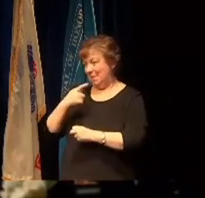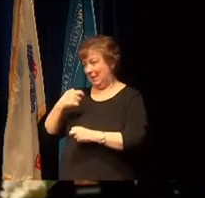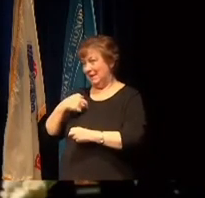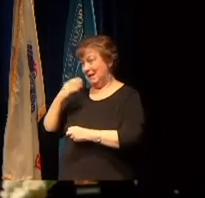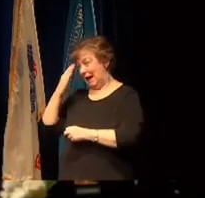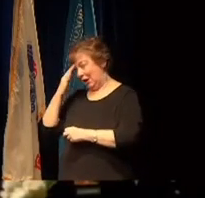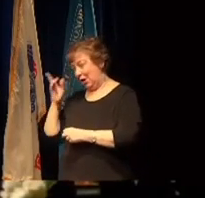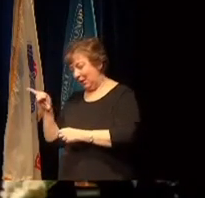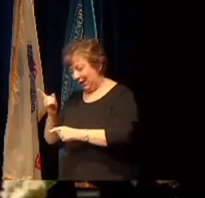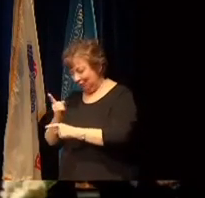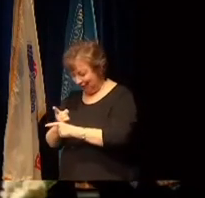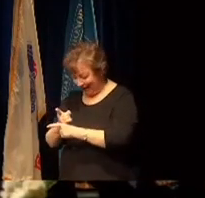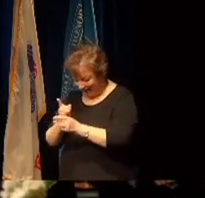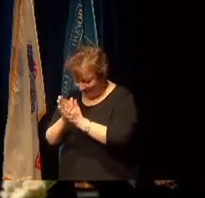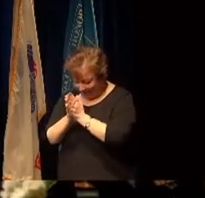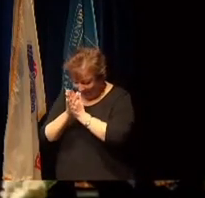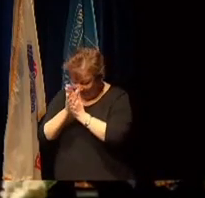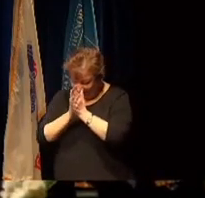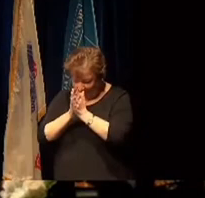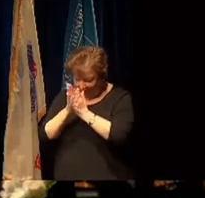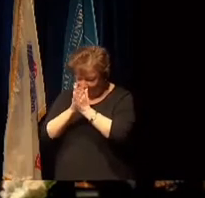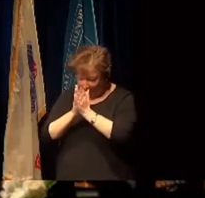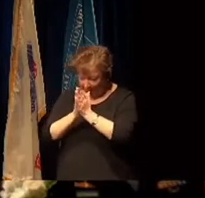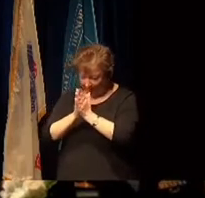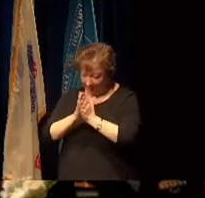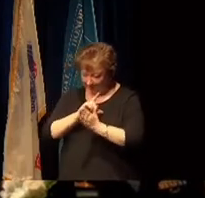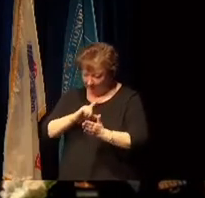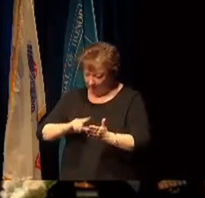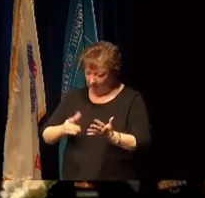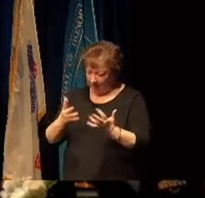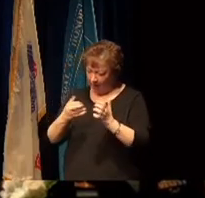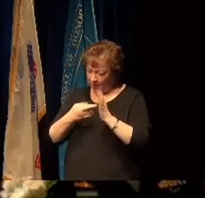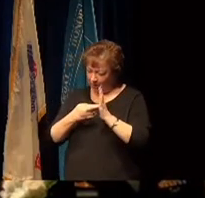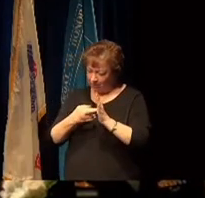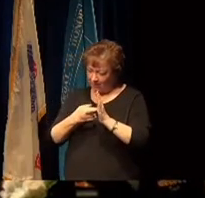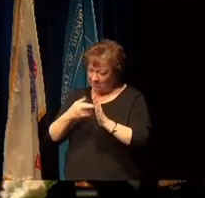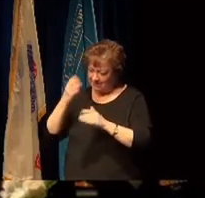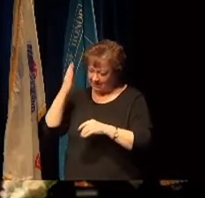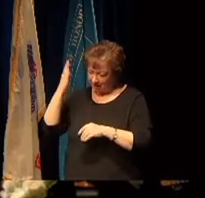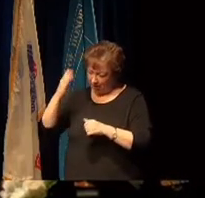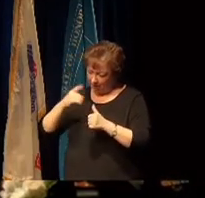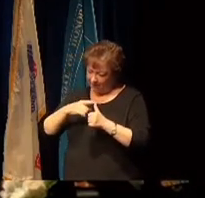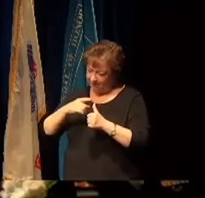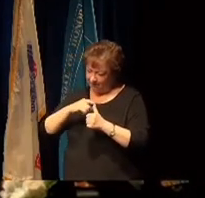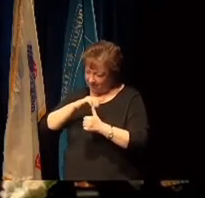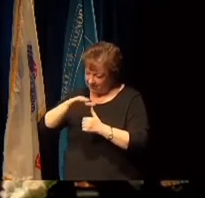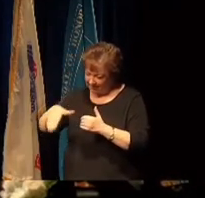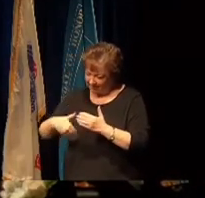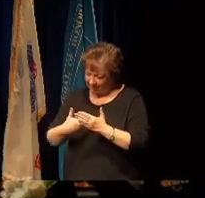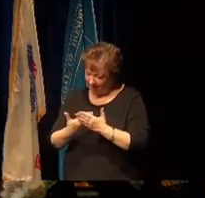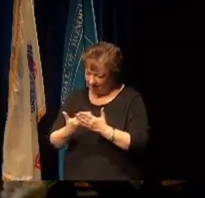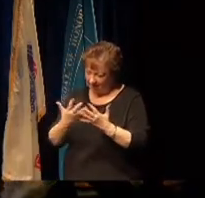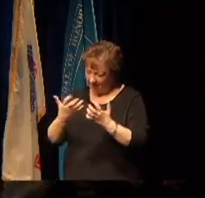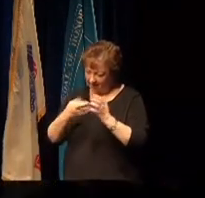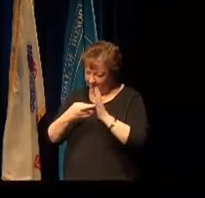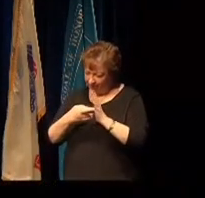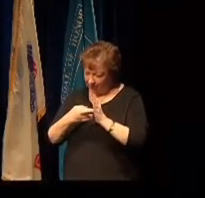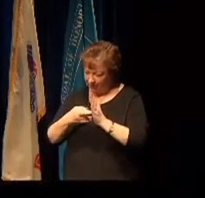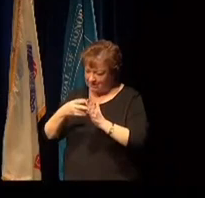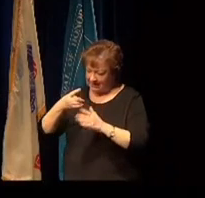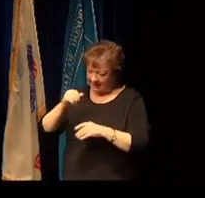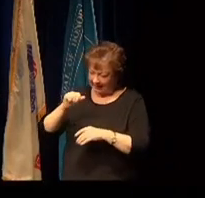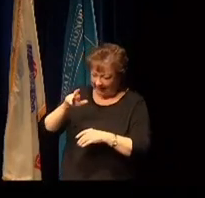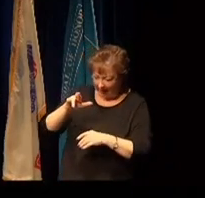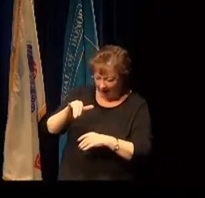let me pray with you. Lord, I want to represent you, first of all. I want to represent Gary and Lolly and their